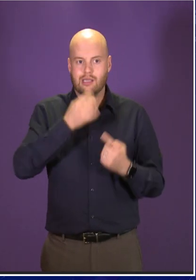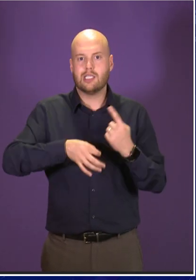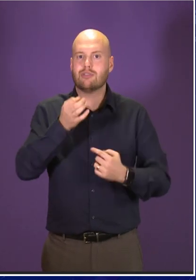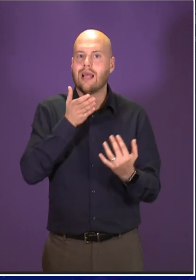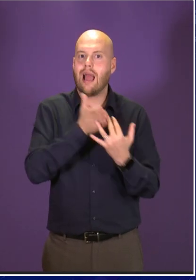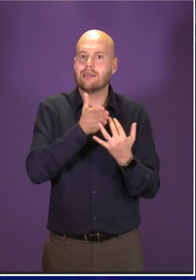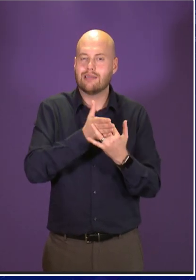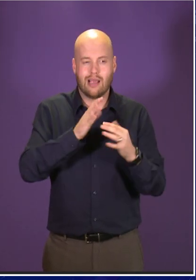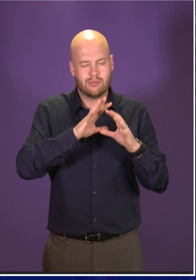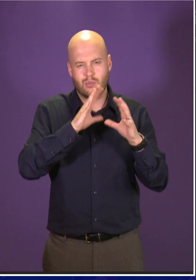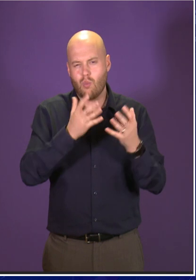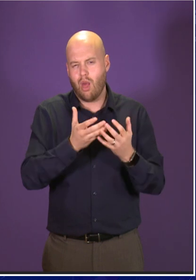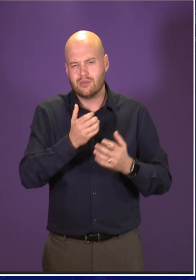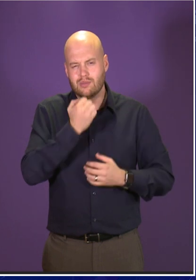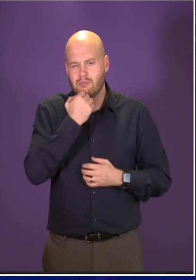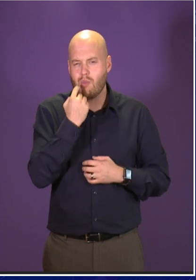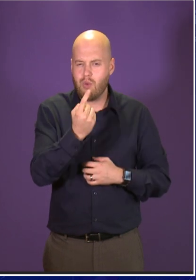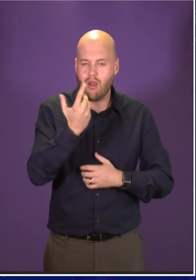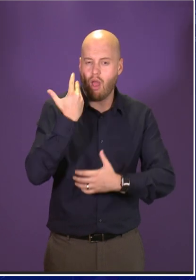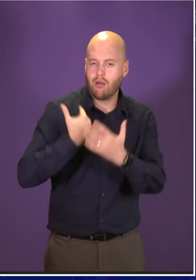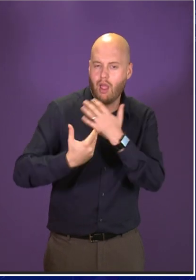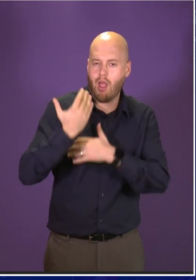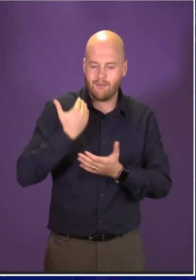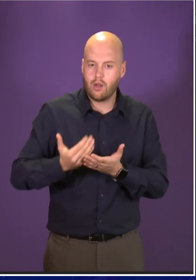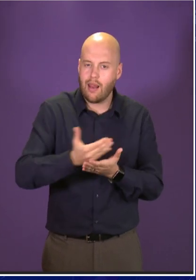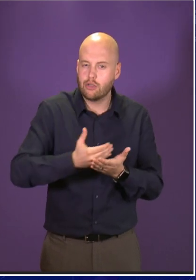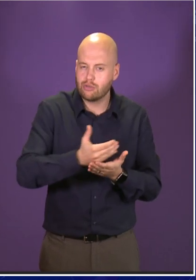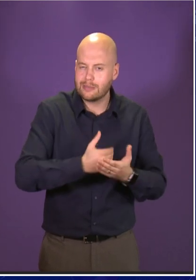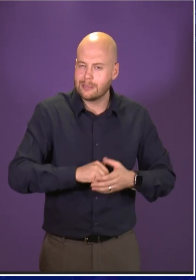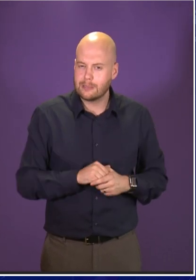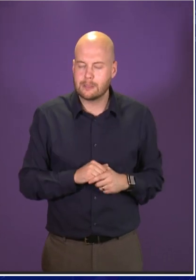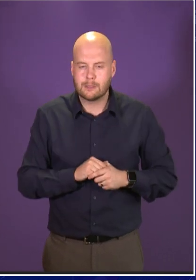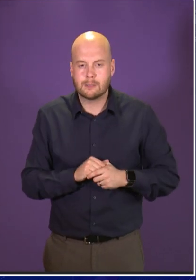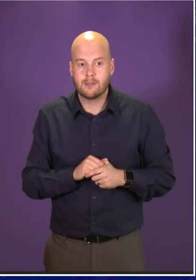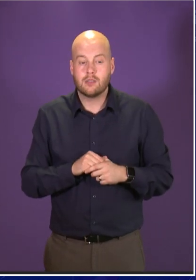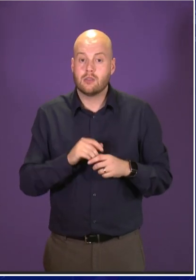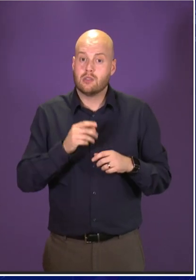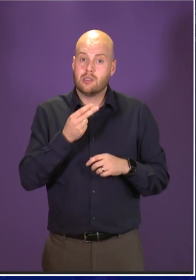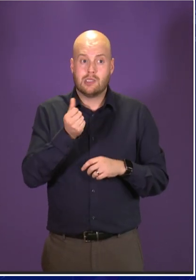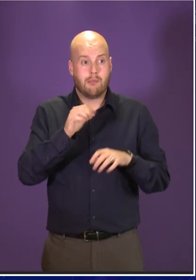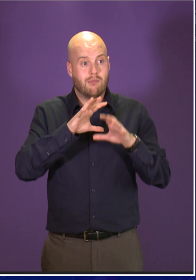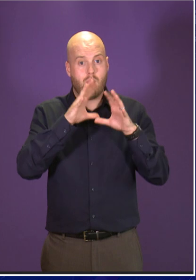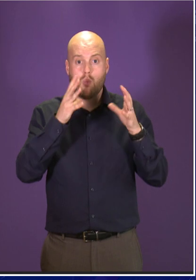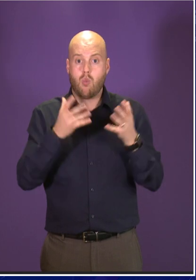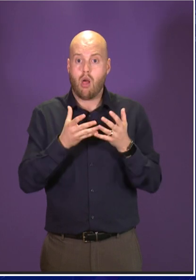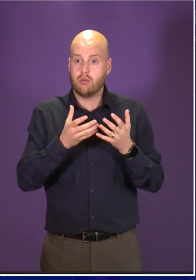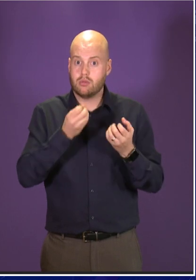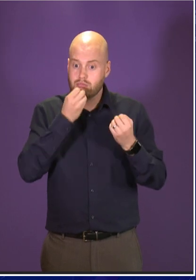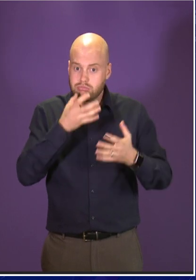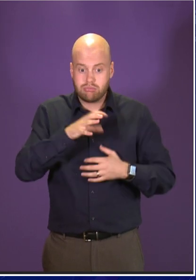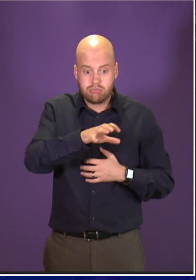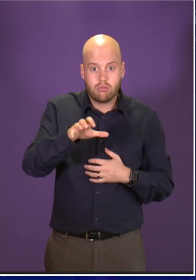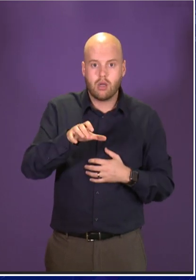and collections. Some of our oldest and most prestigious sites are using technology to meet demand for new